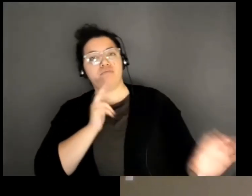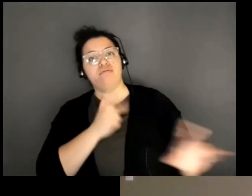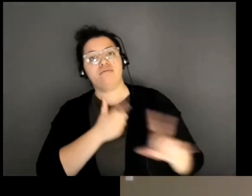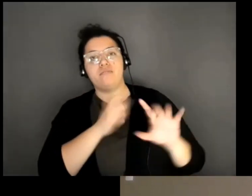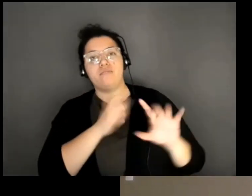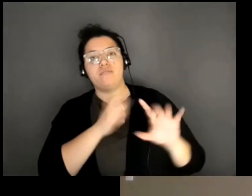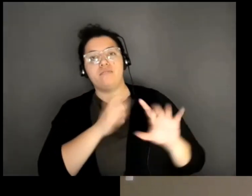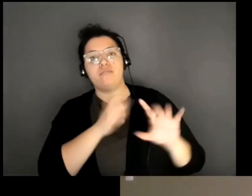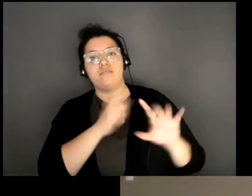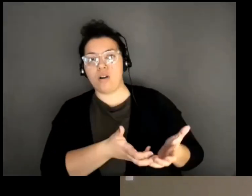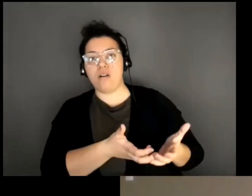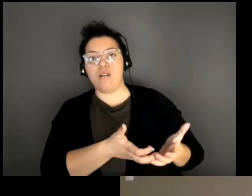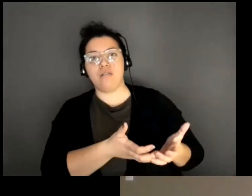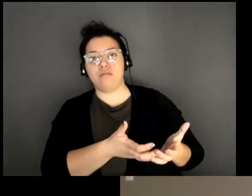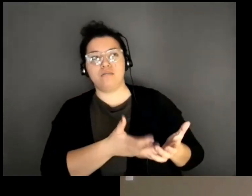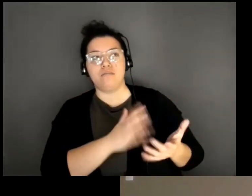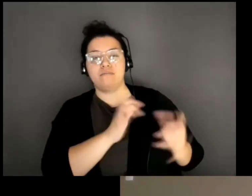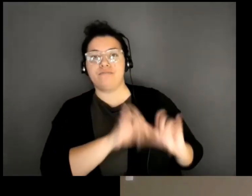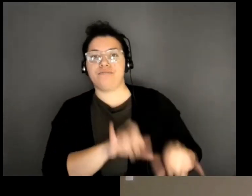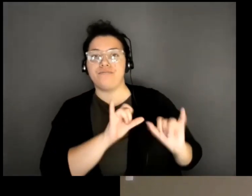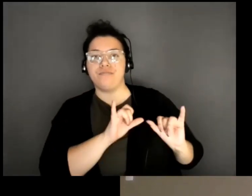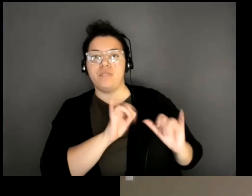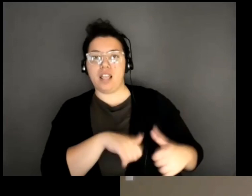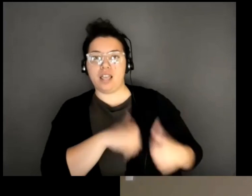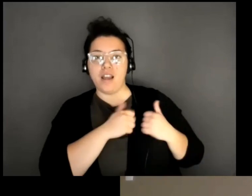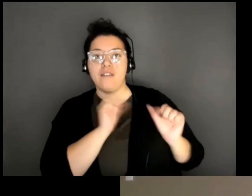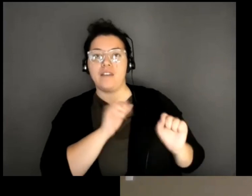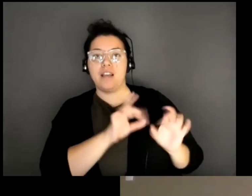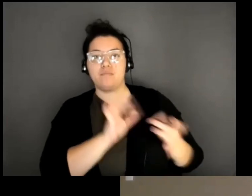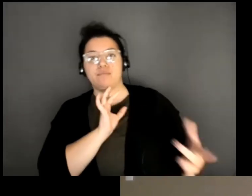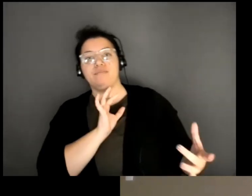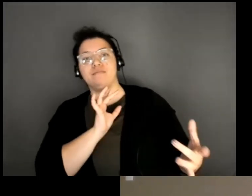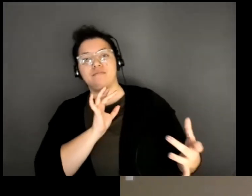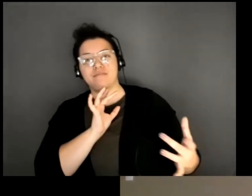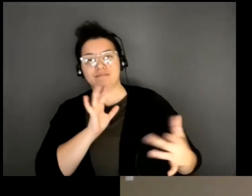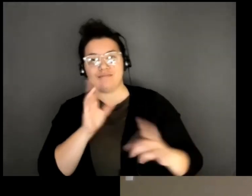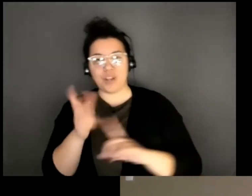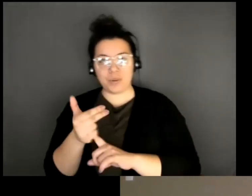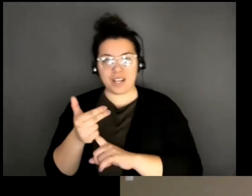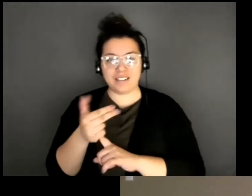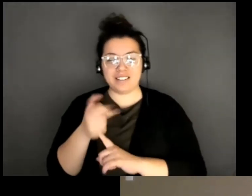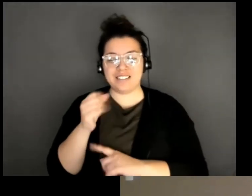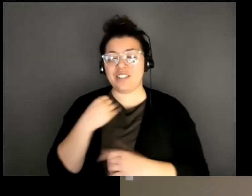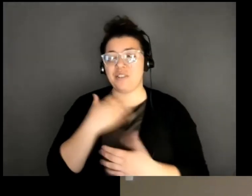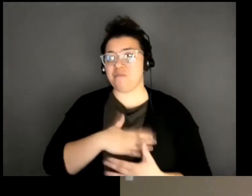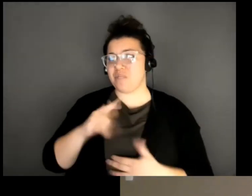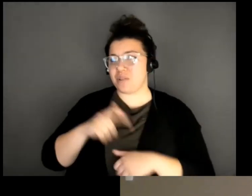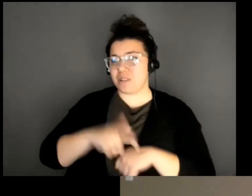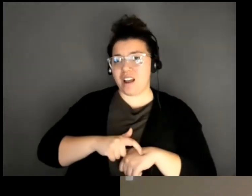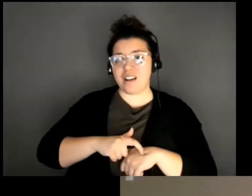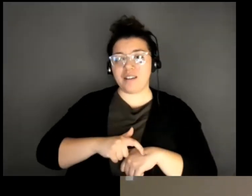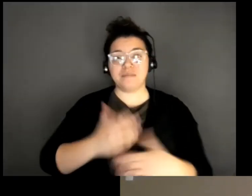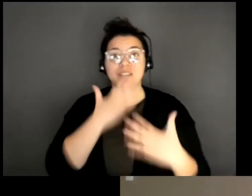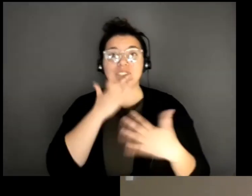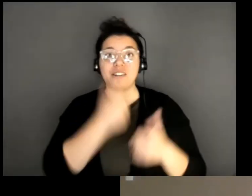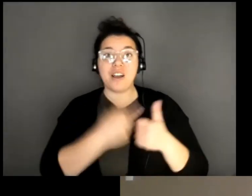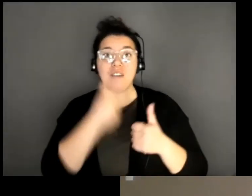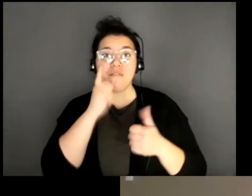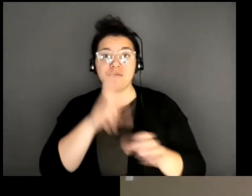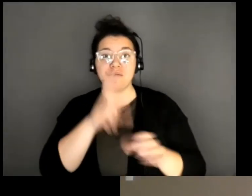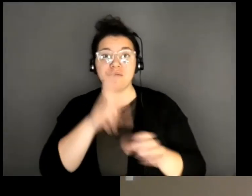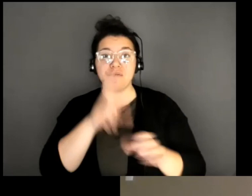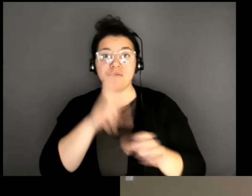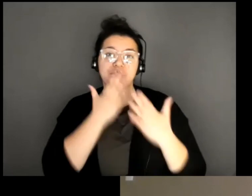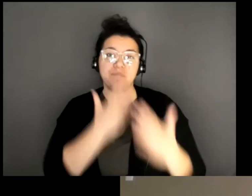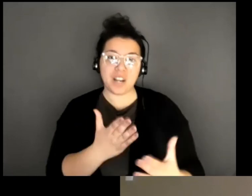from the day in, day out. So I appreciate your time. Thank you everyone for being here. This is our